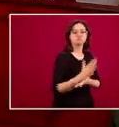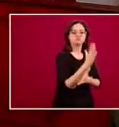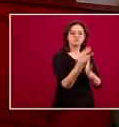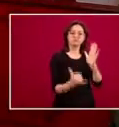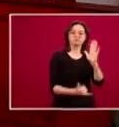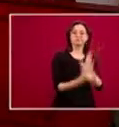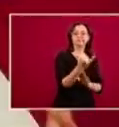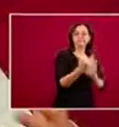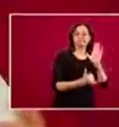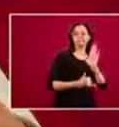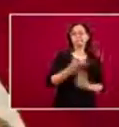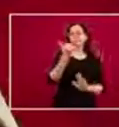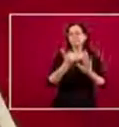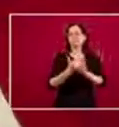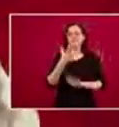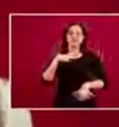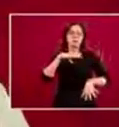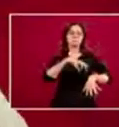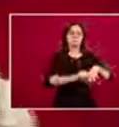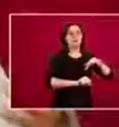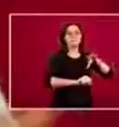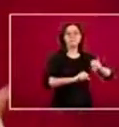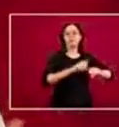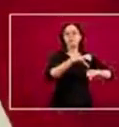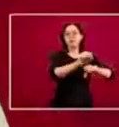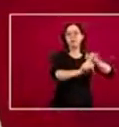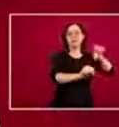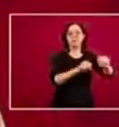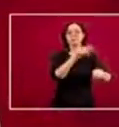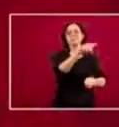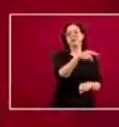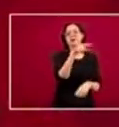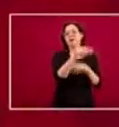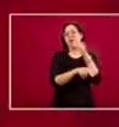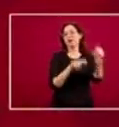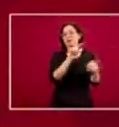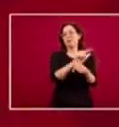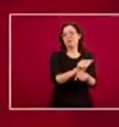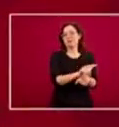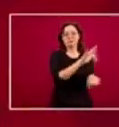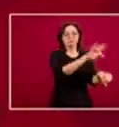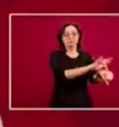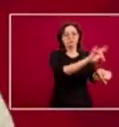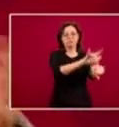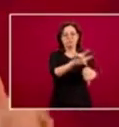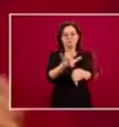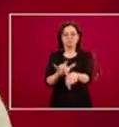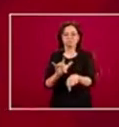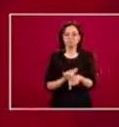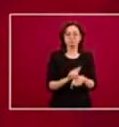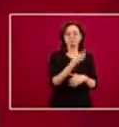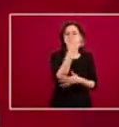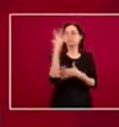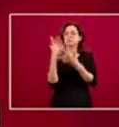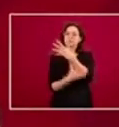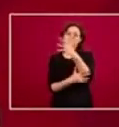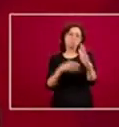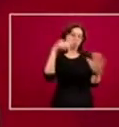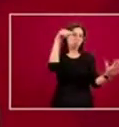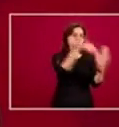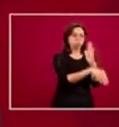expansion of human activities and human communities to natural territory